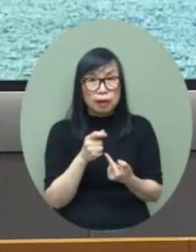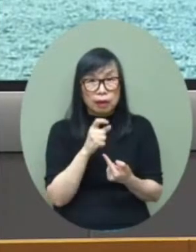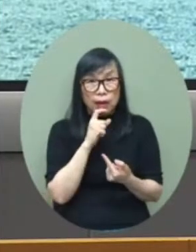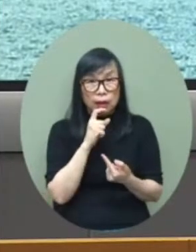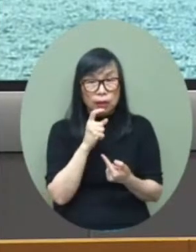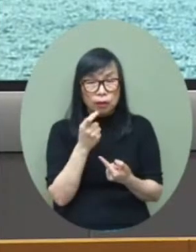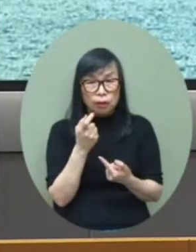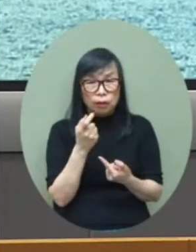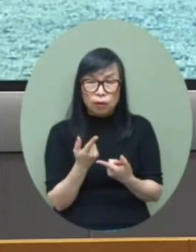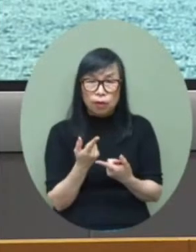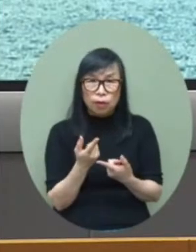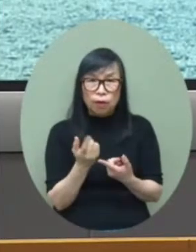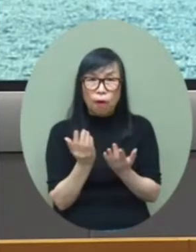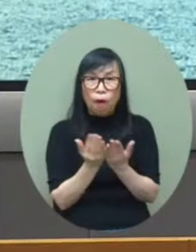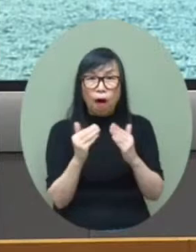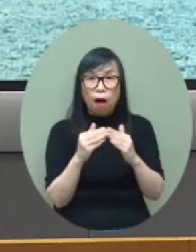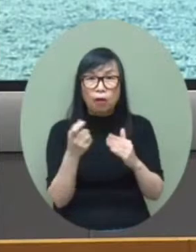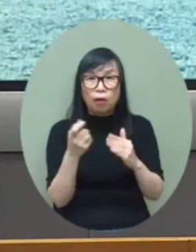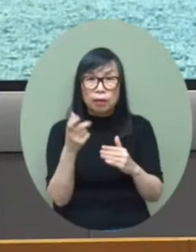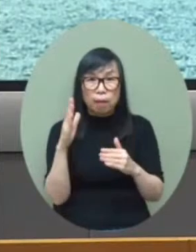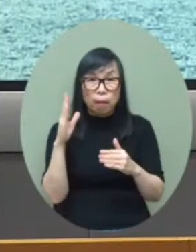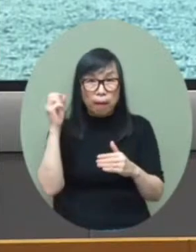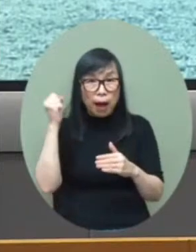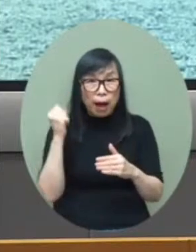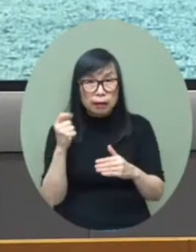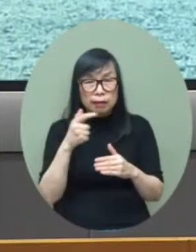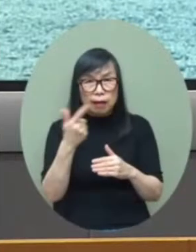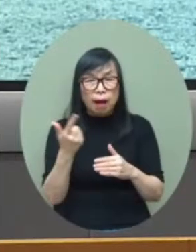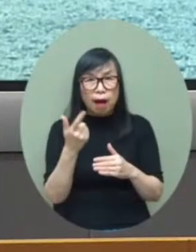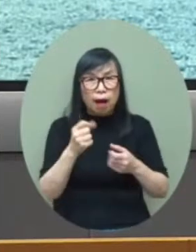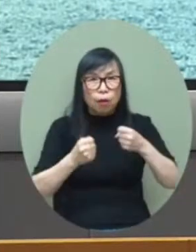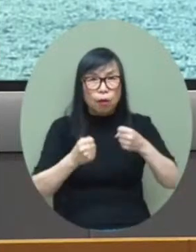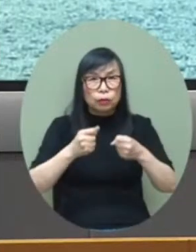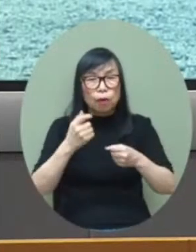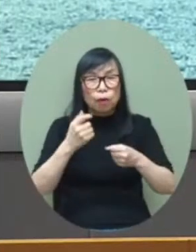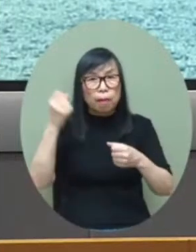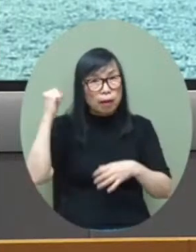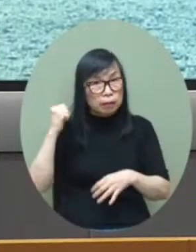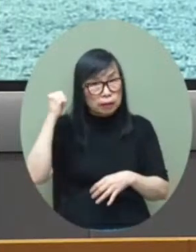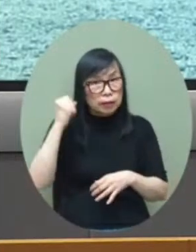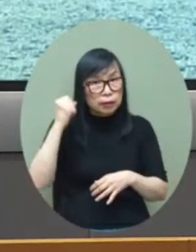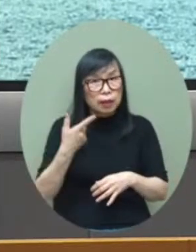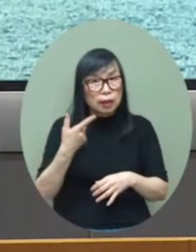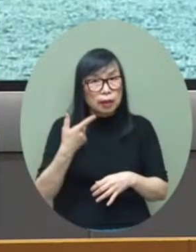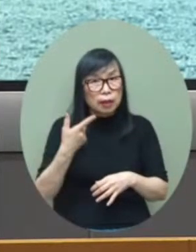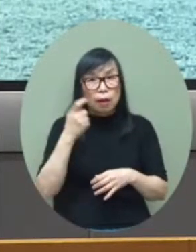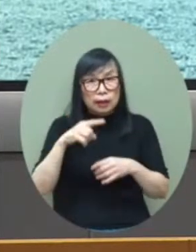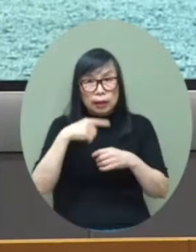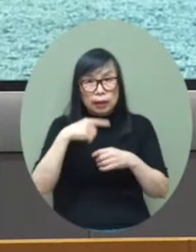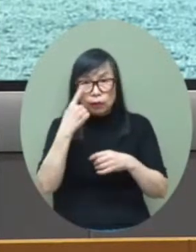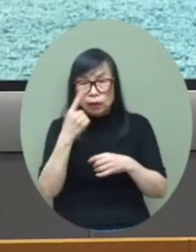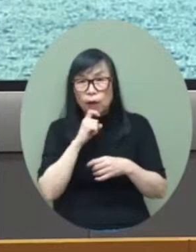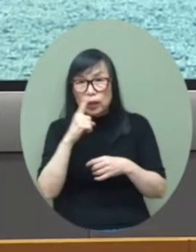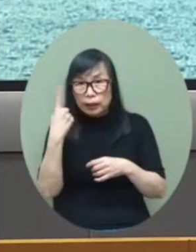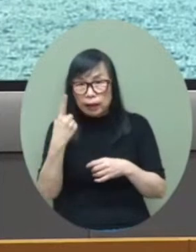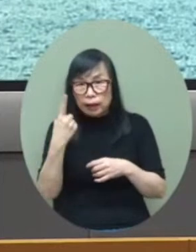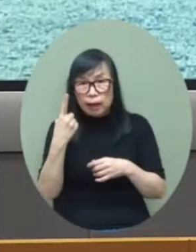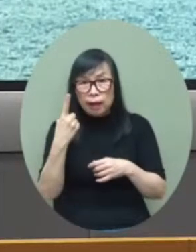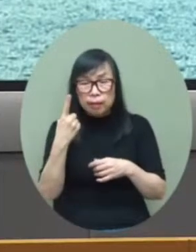and the drivers drove many